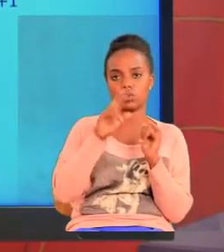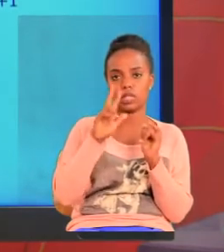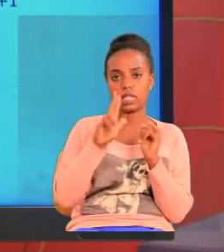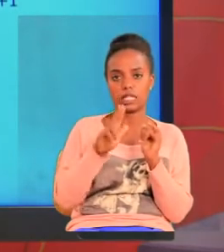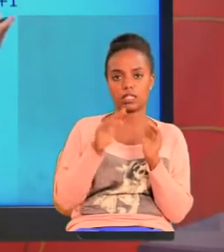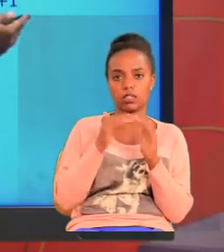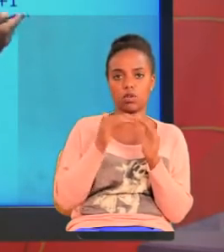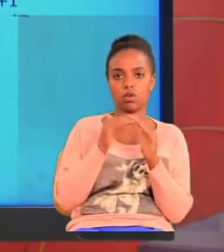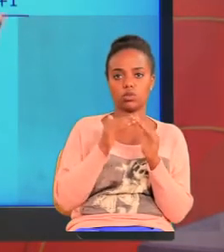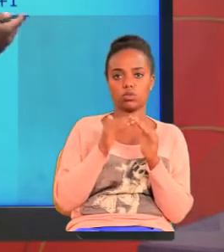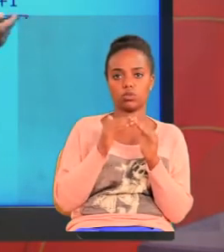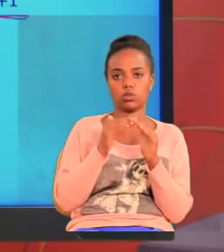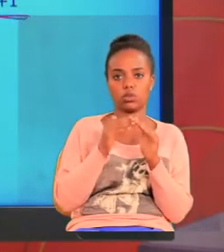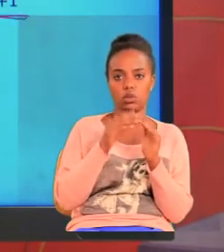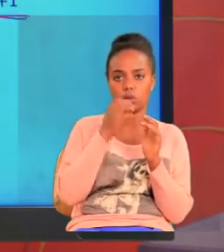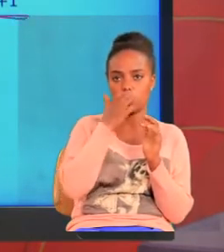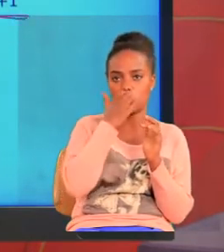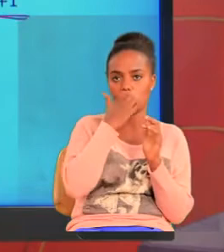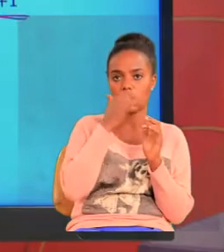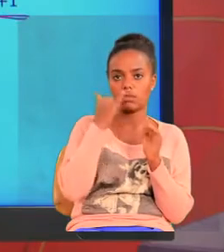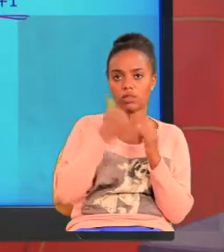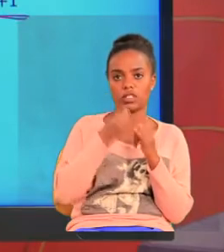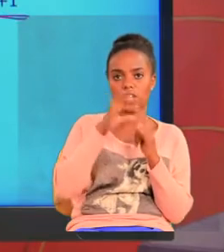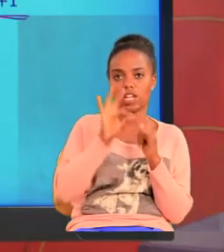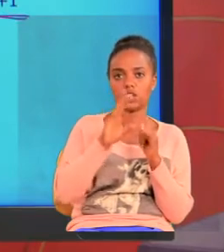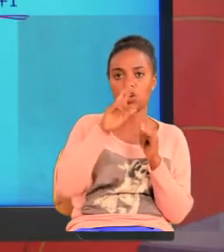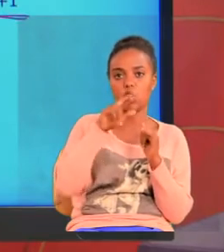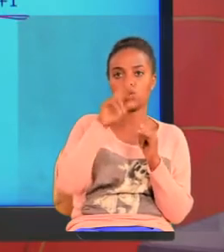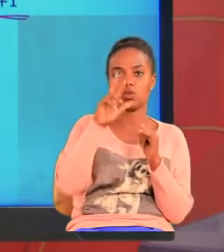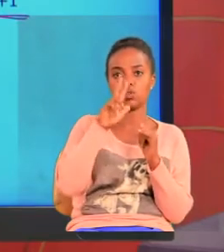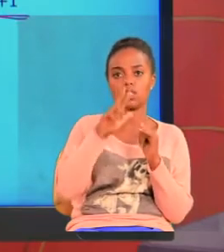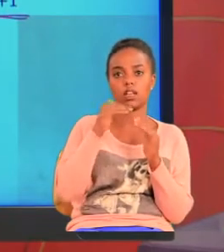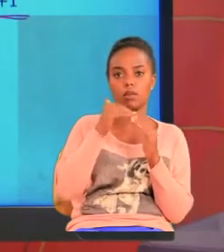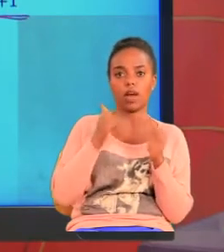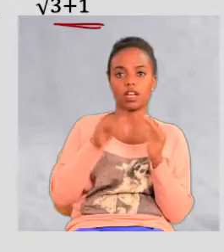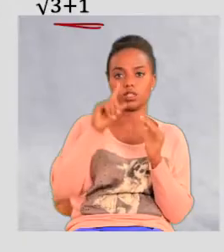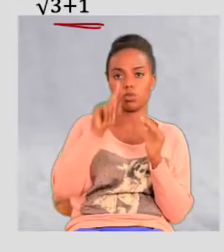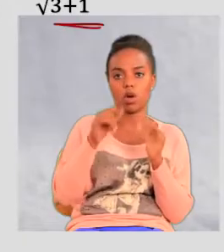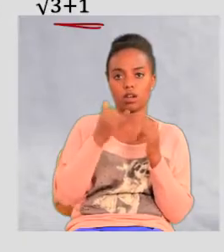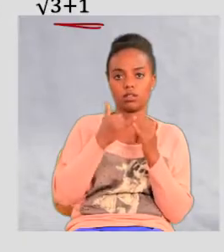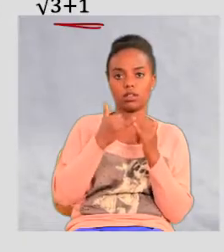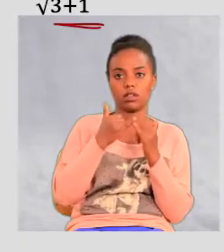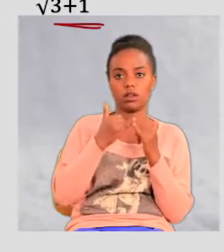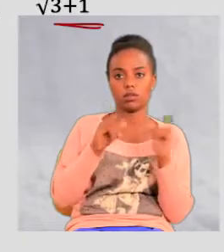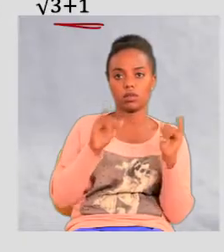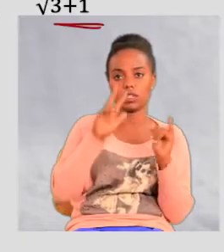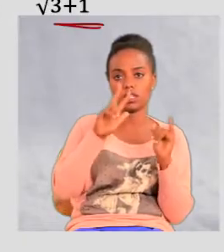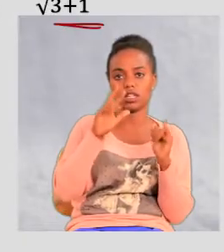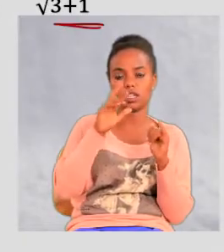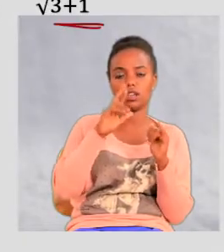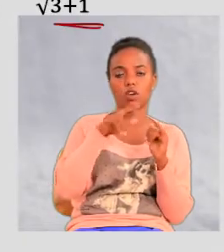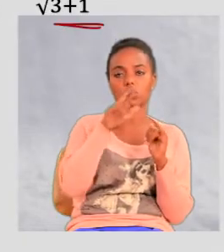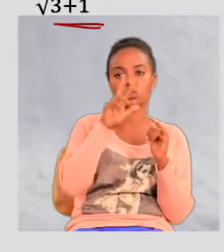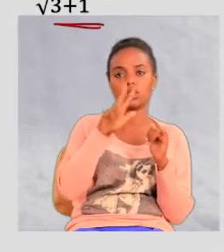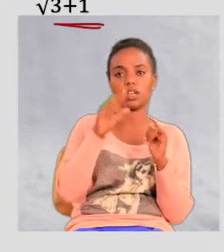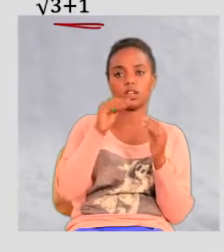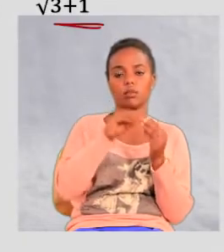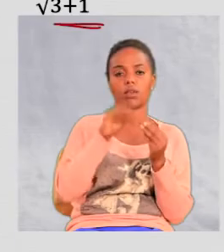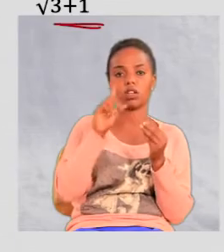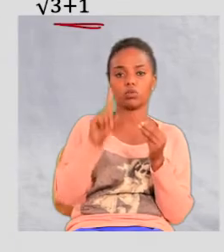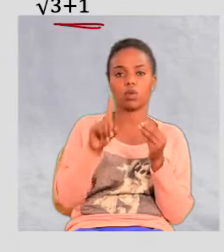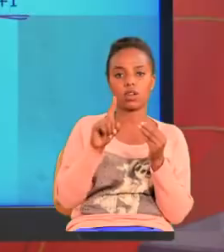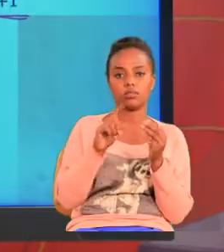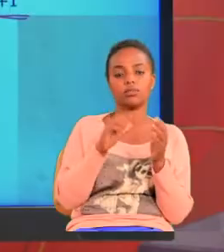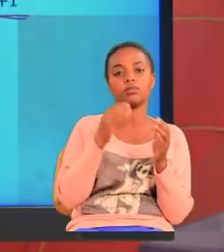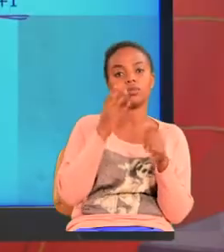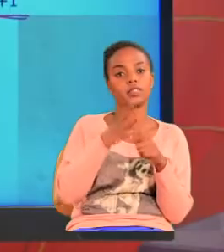get root 3 minus 1 over root 3 plus 1. Sine 22.5 degree, in this